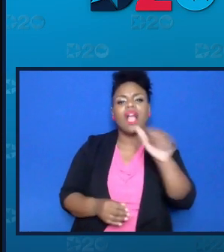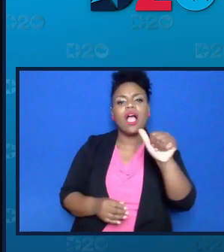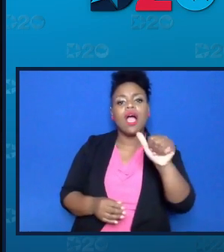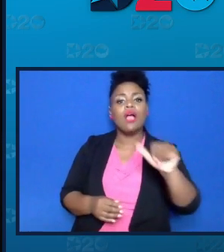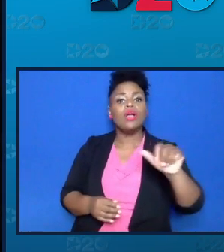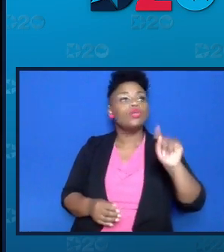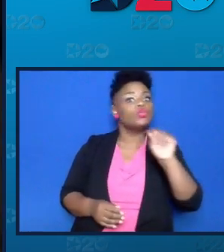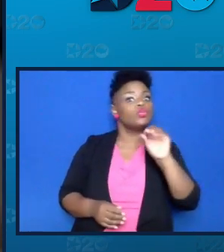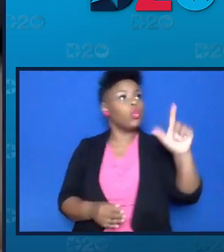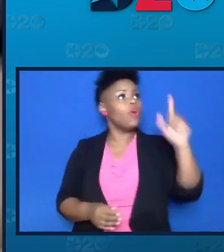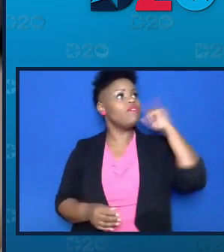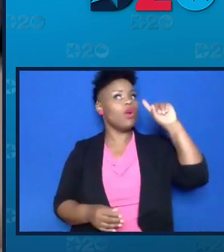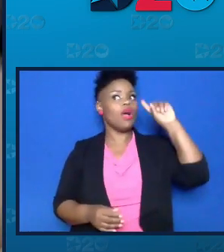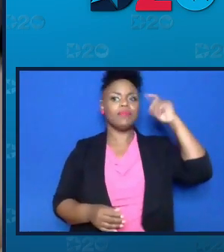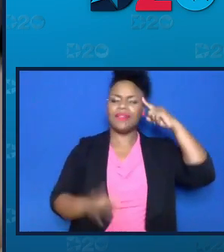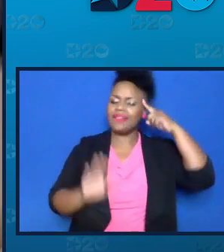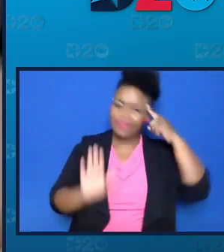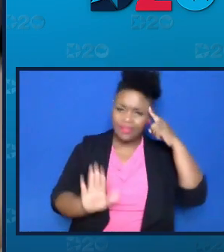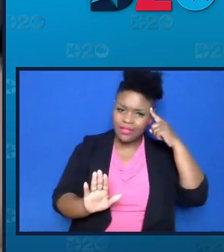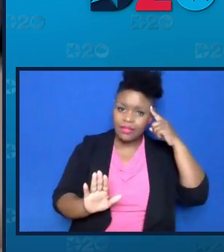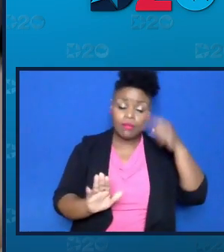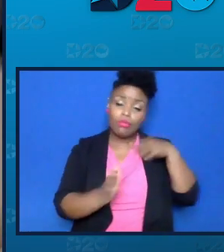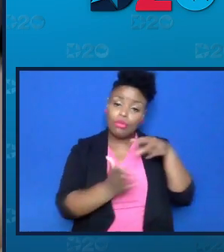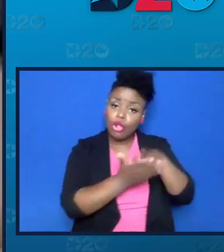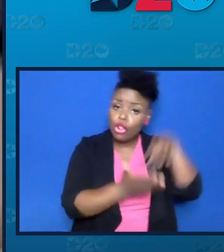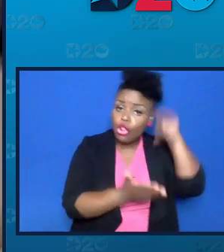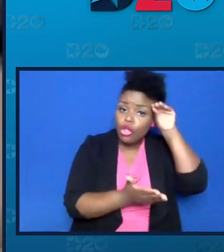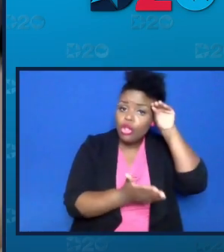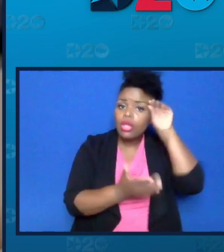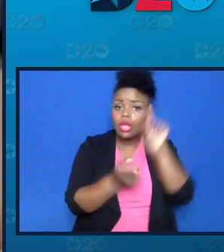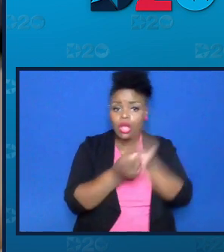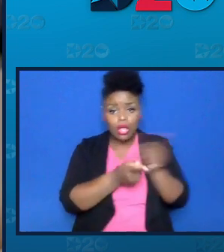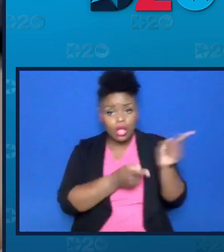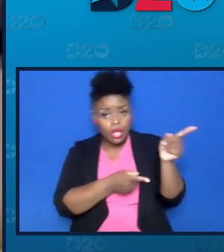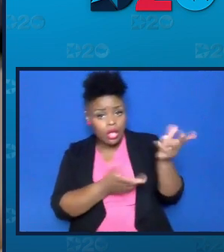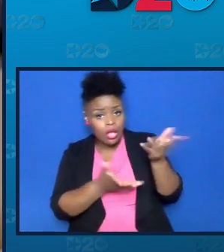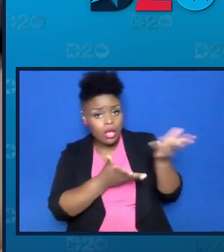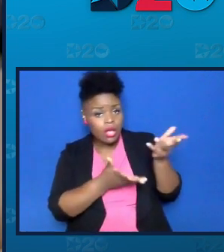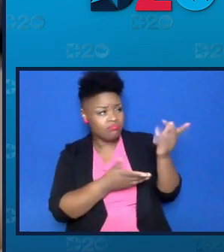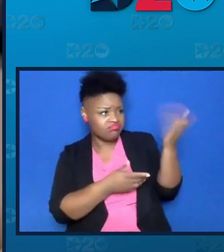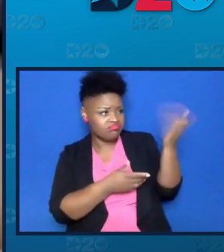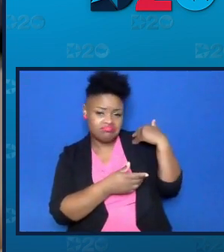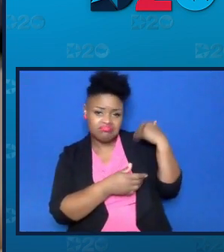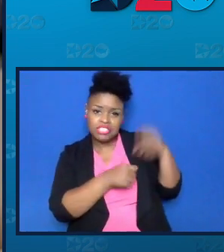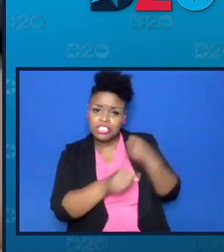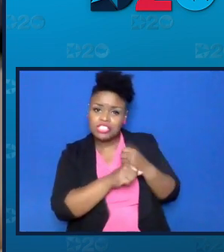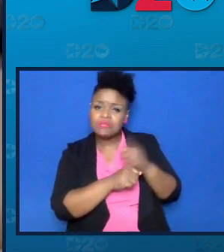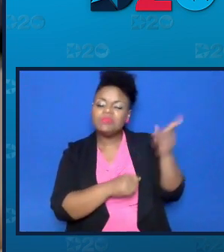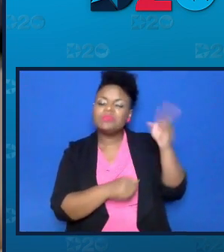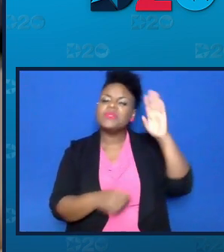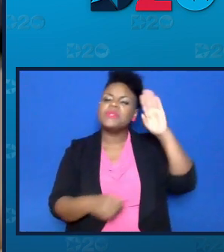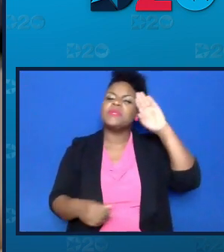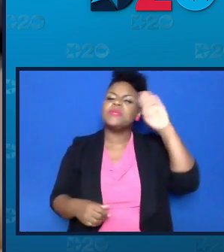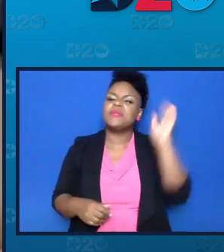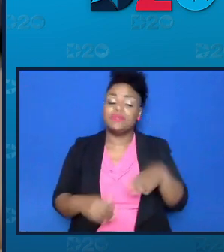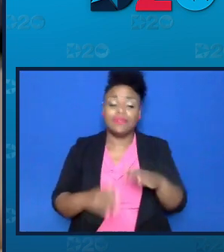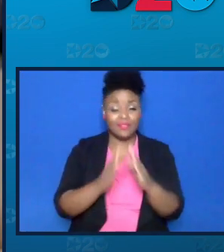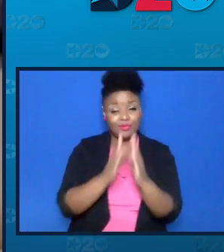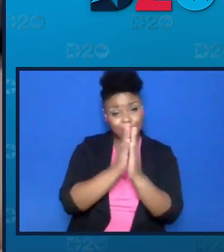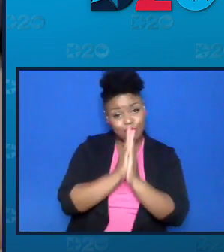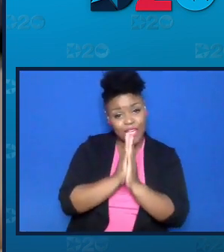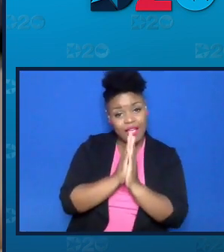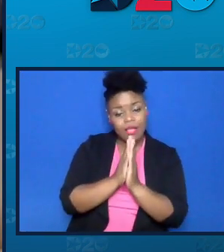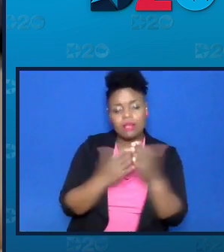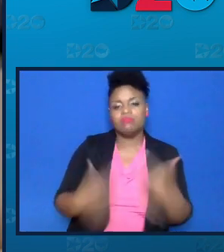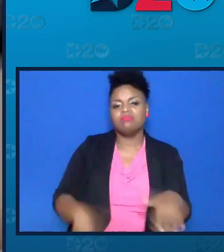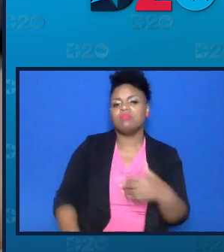his faith in action. Joe knows the power of prayer, and I've seen him in moments of joy and triumph, of loss and despair,